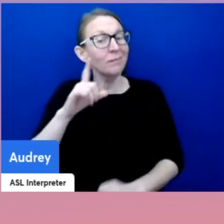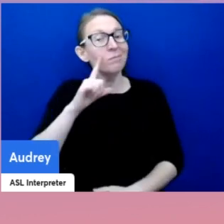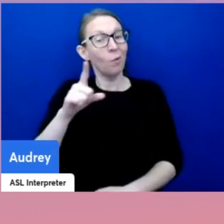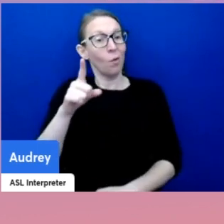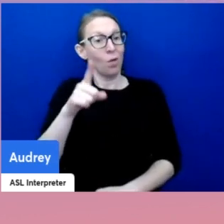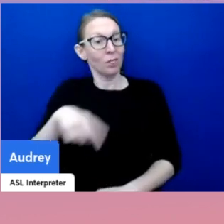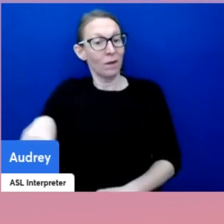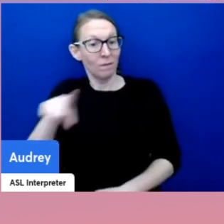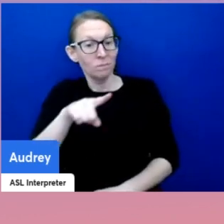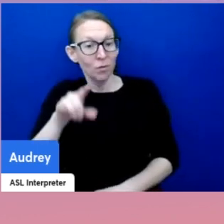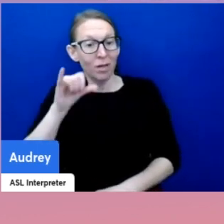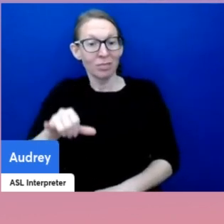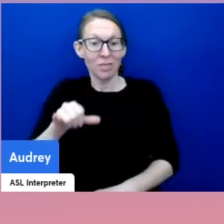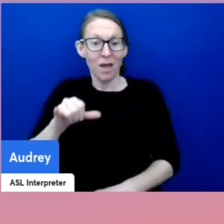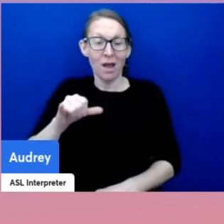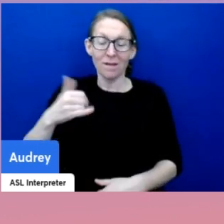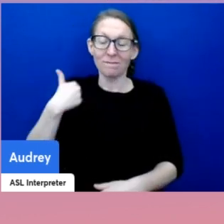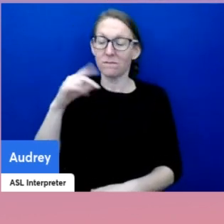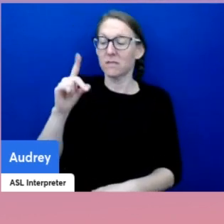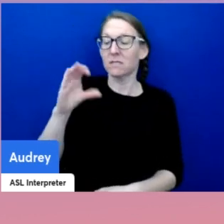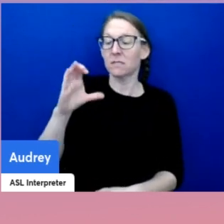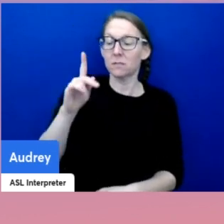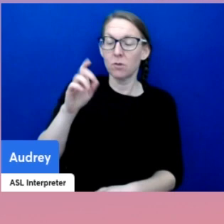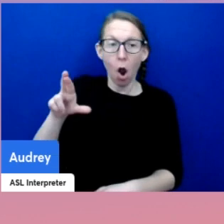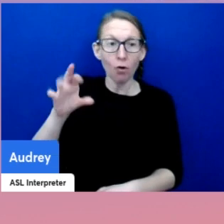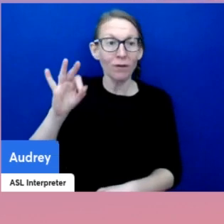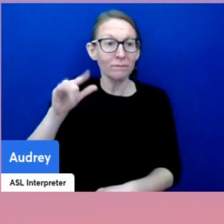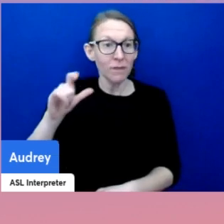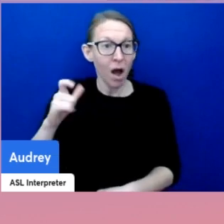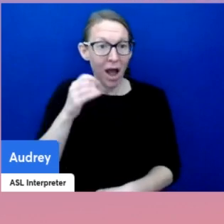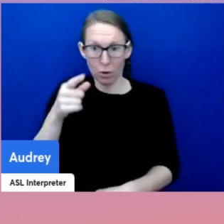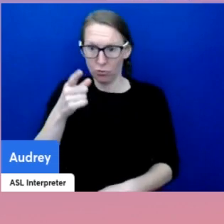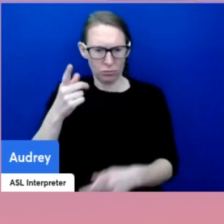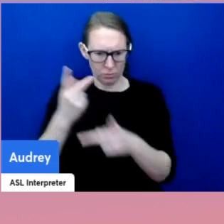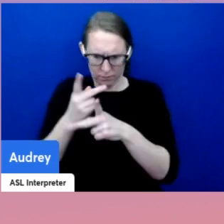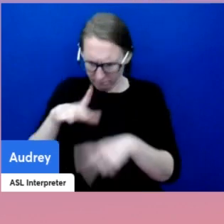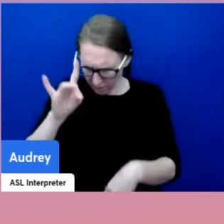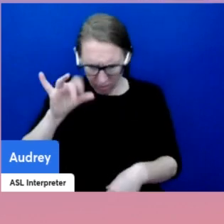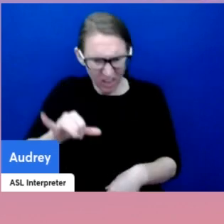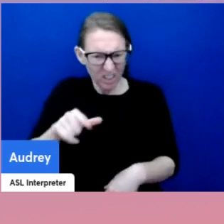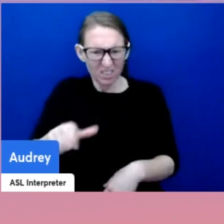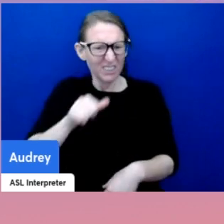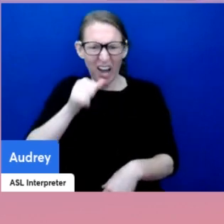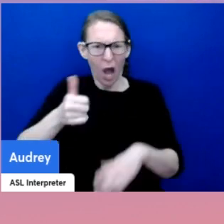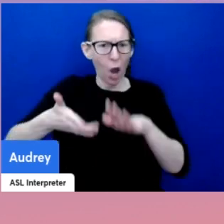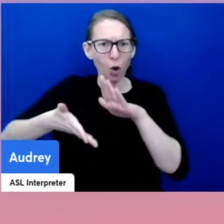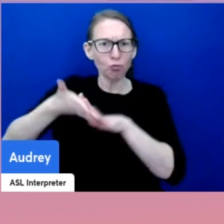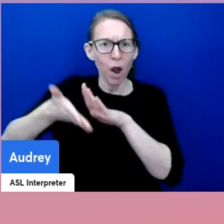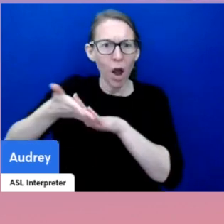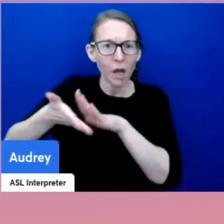built a Dockerfile and then discovered that it doesn't run